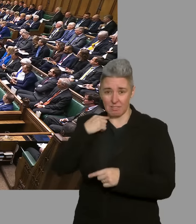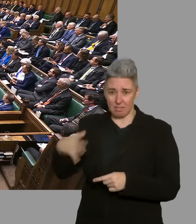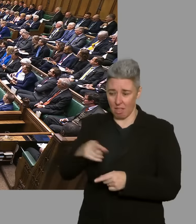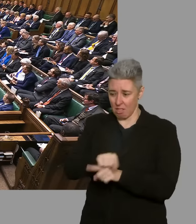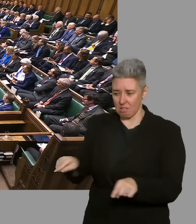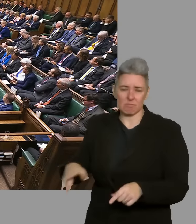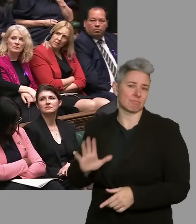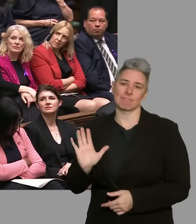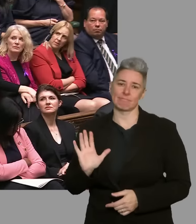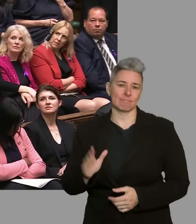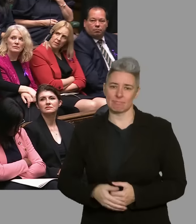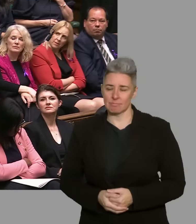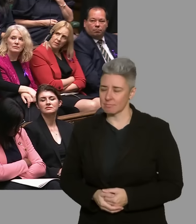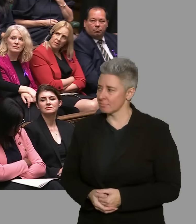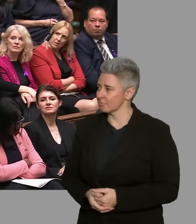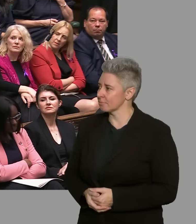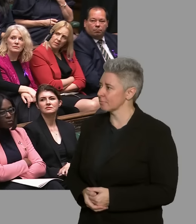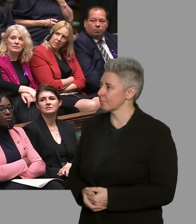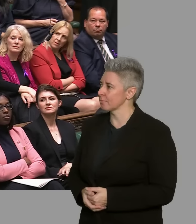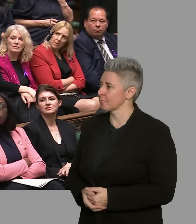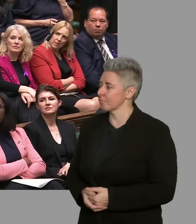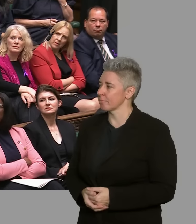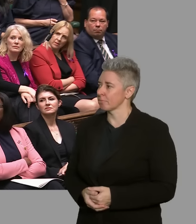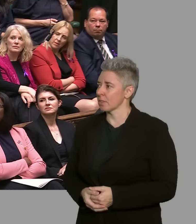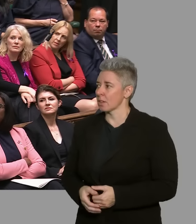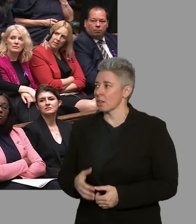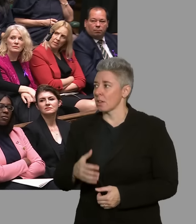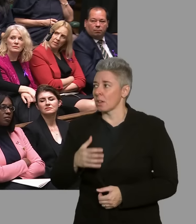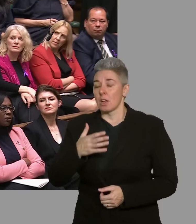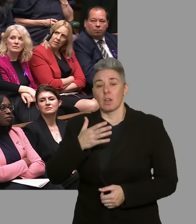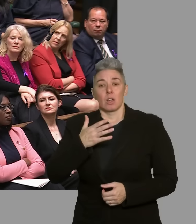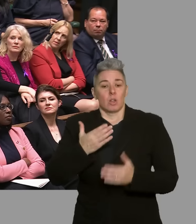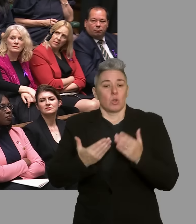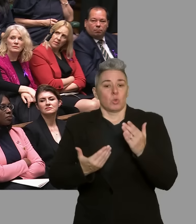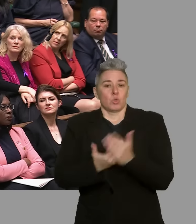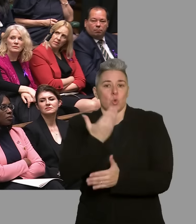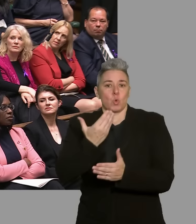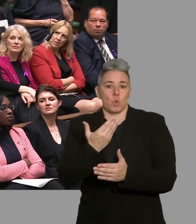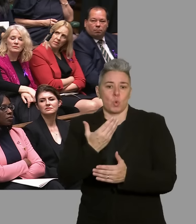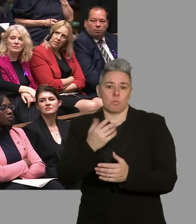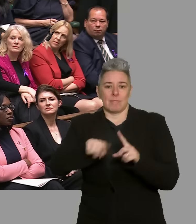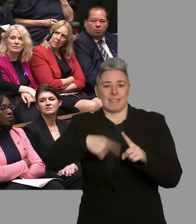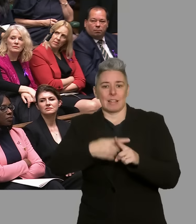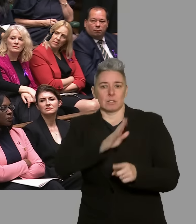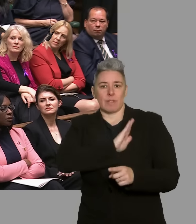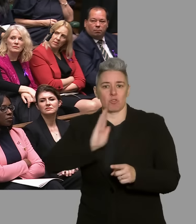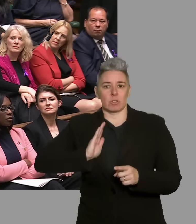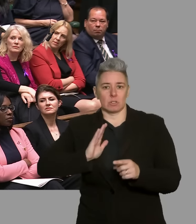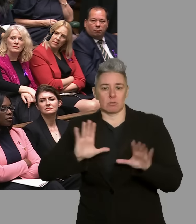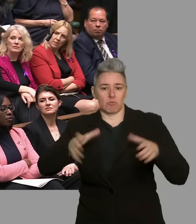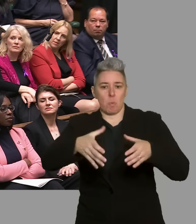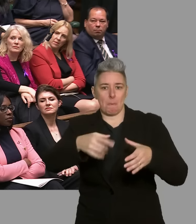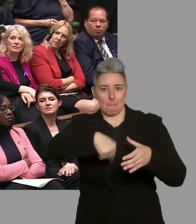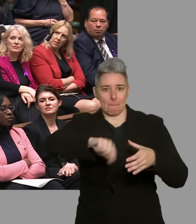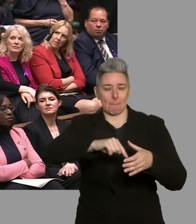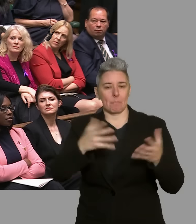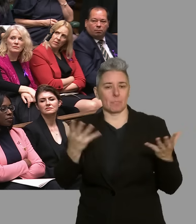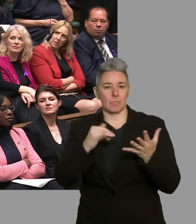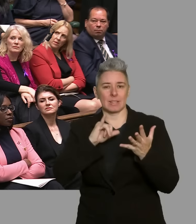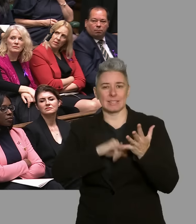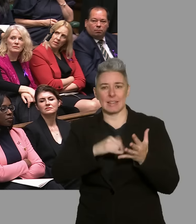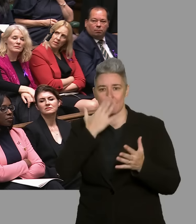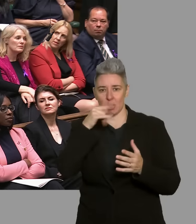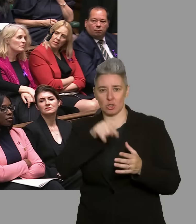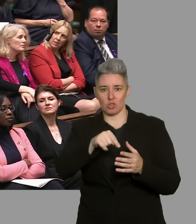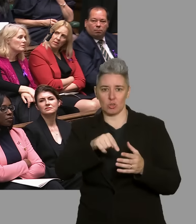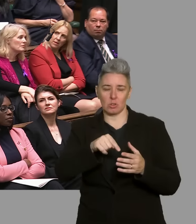group in Stevenage called the Muster Point, founded by Stuart Mendelsohn and Steve Black. Last week, I joined them at a continuous